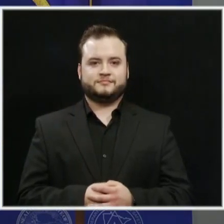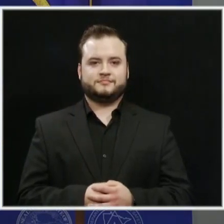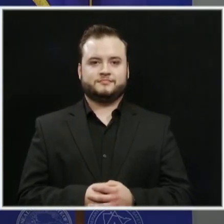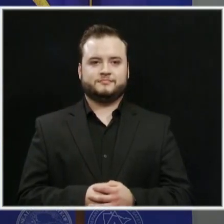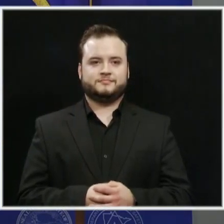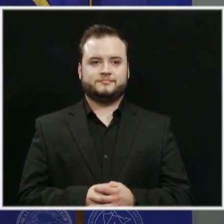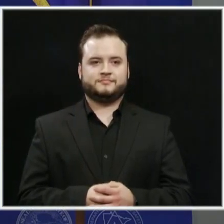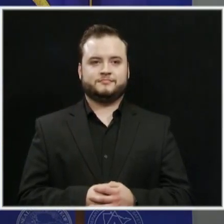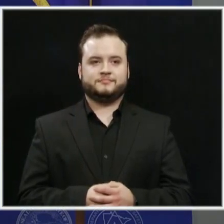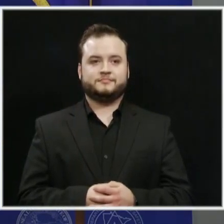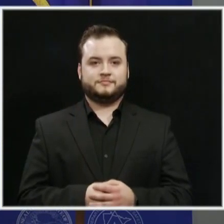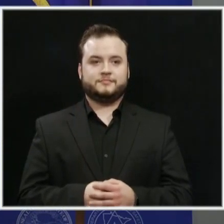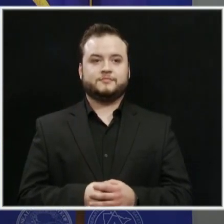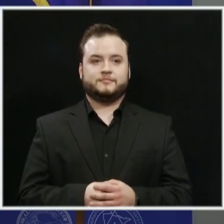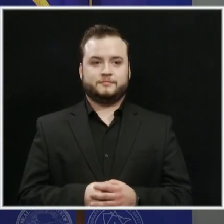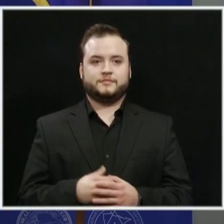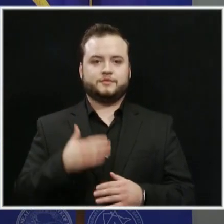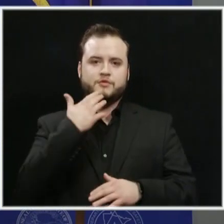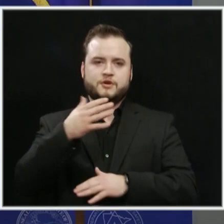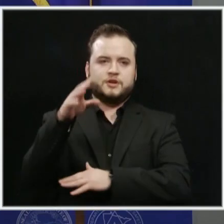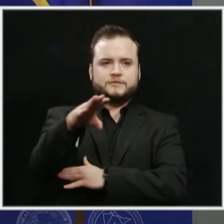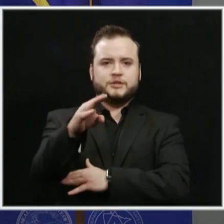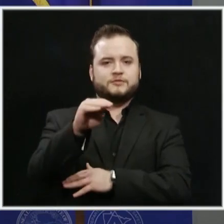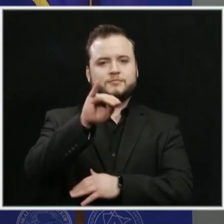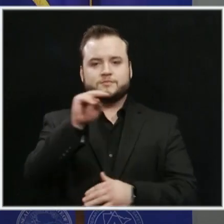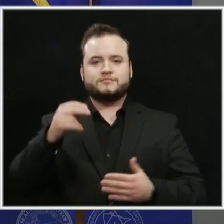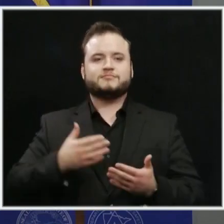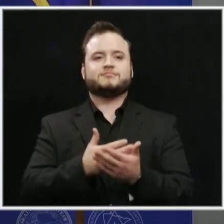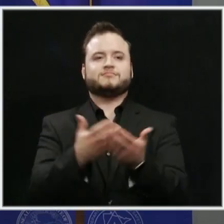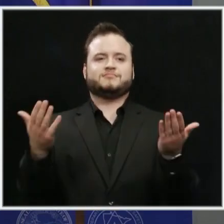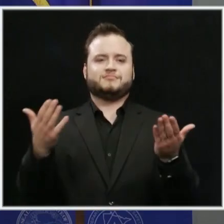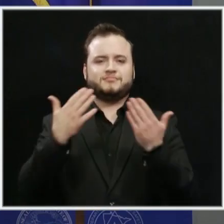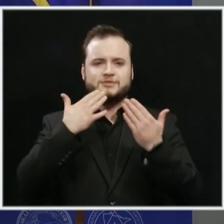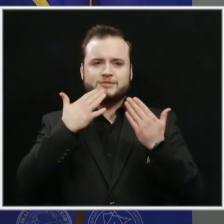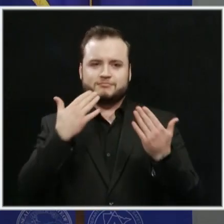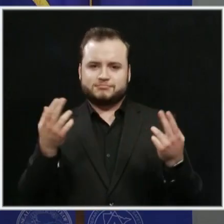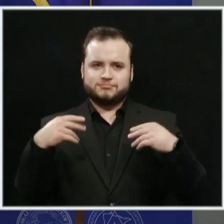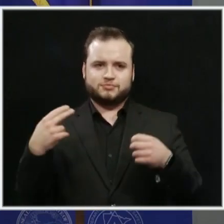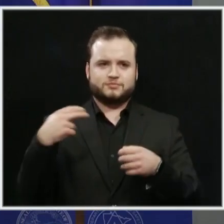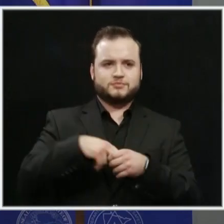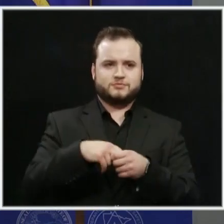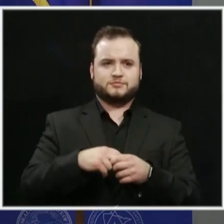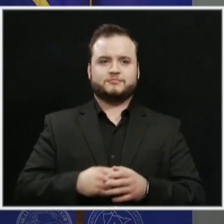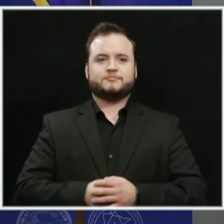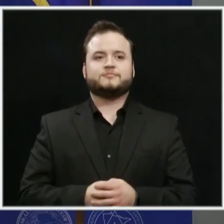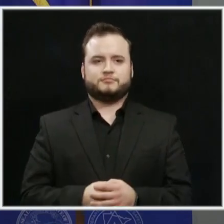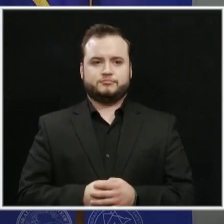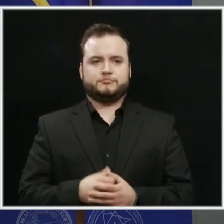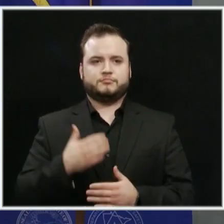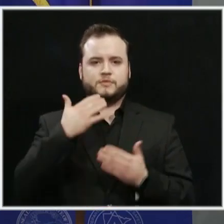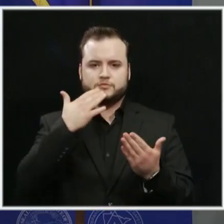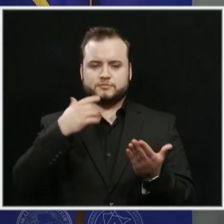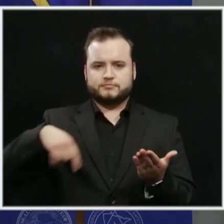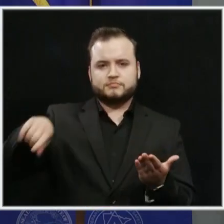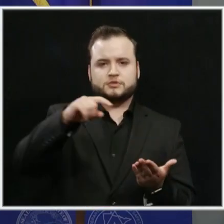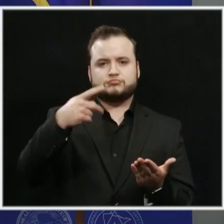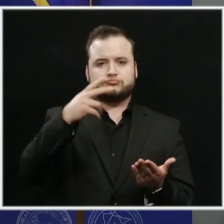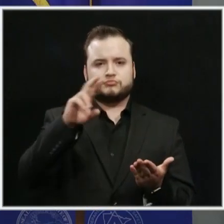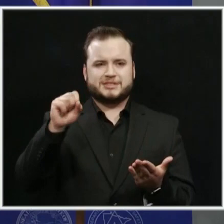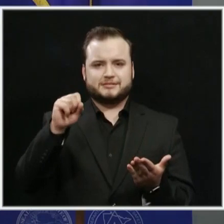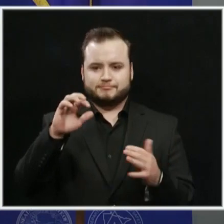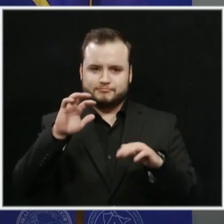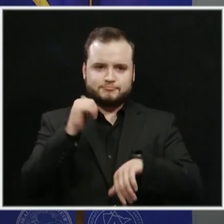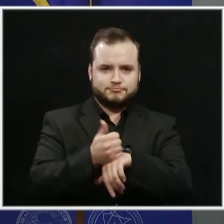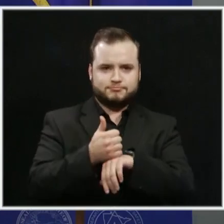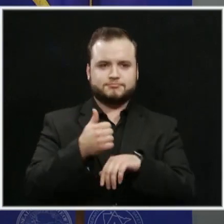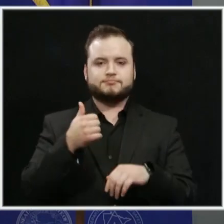Good afternoon, Minnesota. Thank you all for joining us again, and thank you to the press pool that's here. I'll remind everyone that to keep social